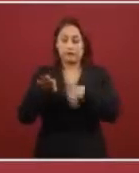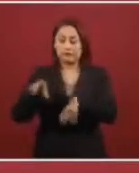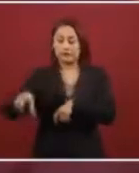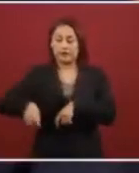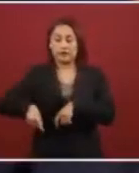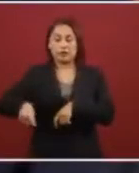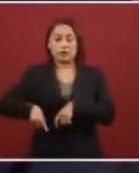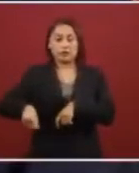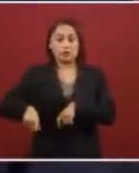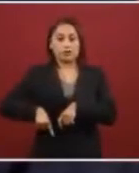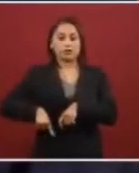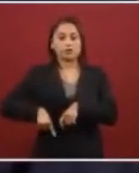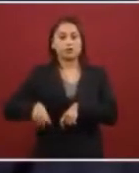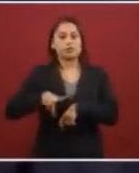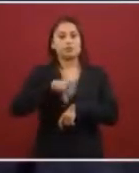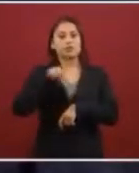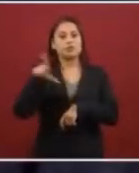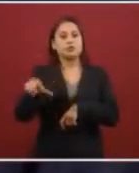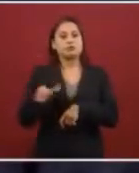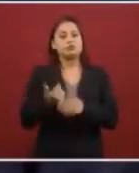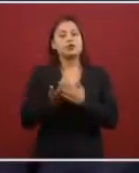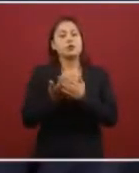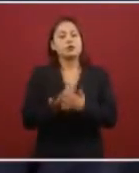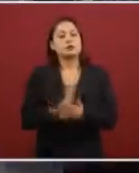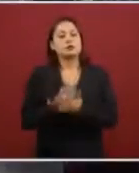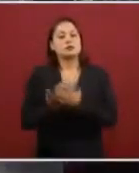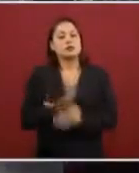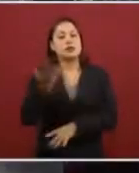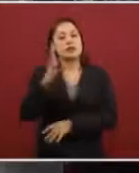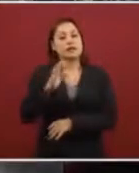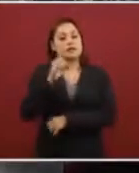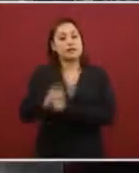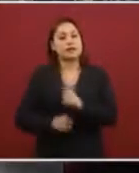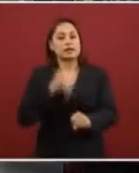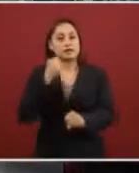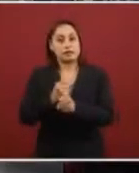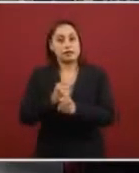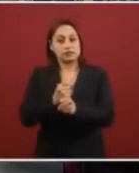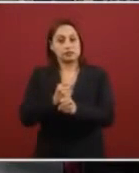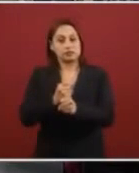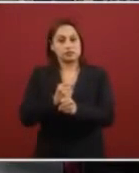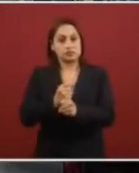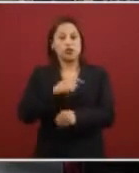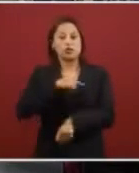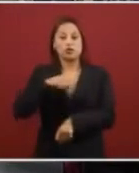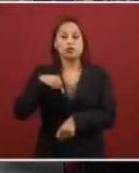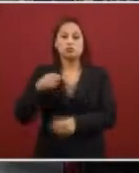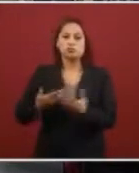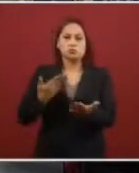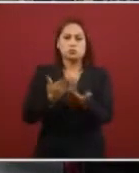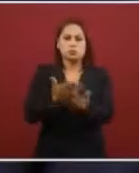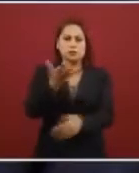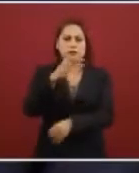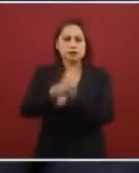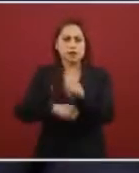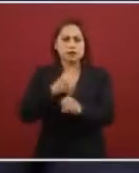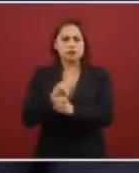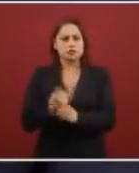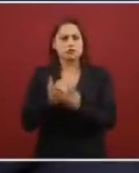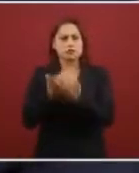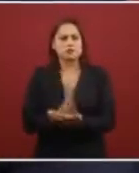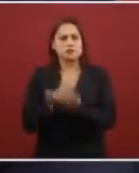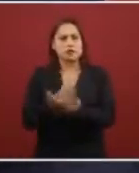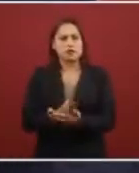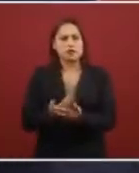servant would have to work 10 years. That was our initiative. And they decreased it to 5 years. En la Cámara de